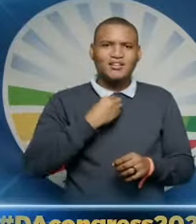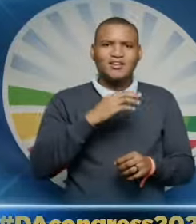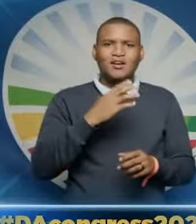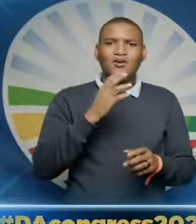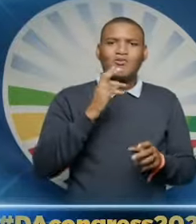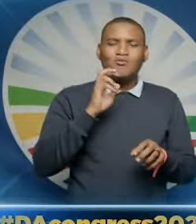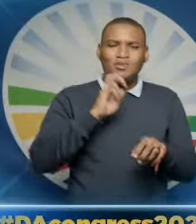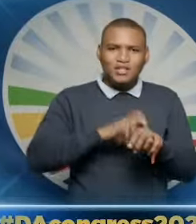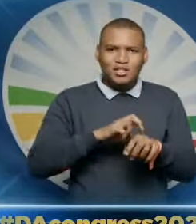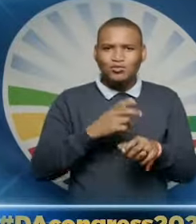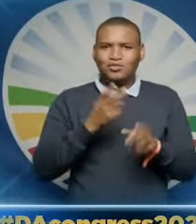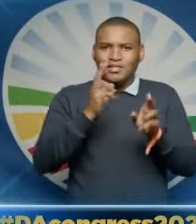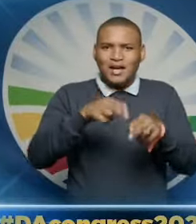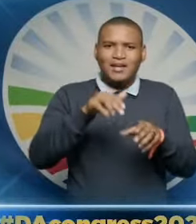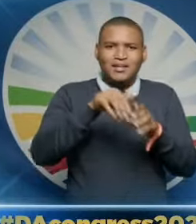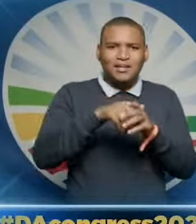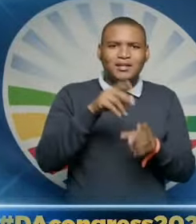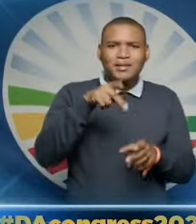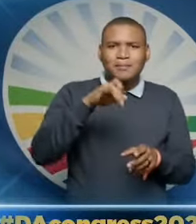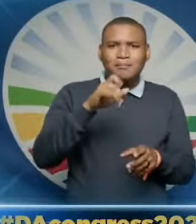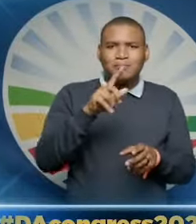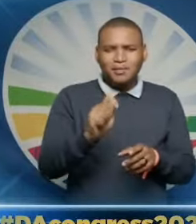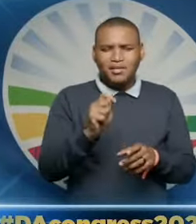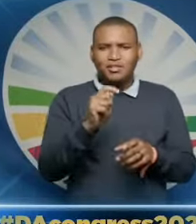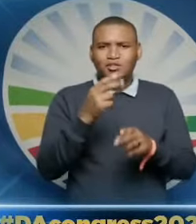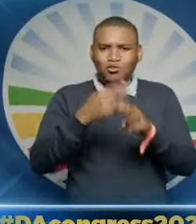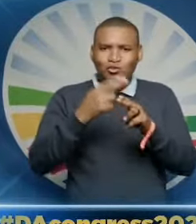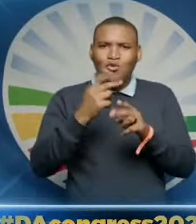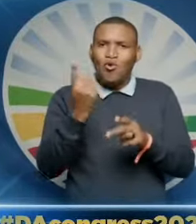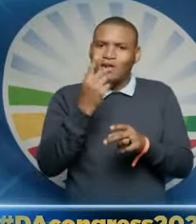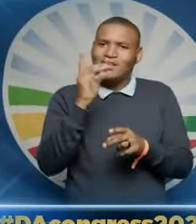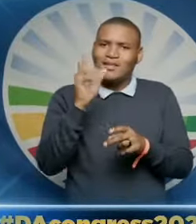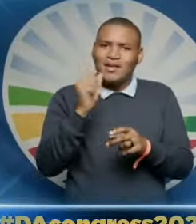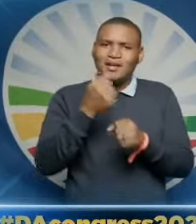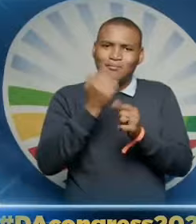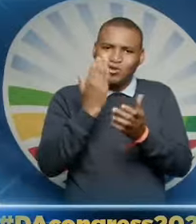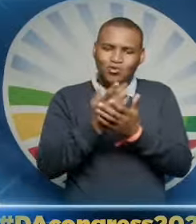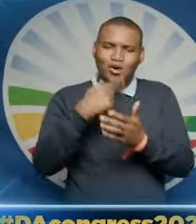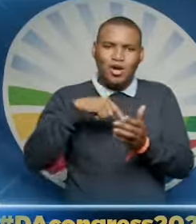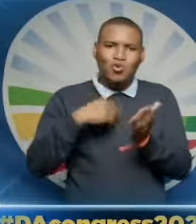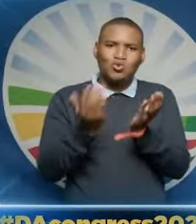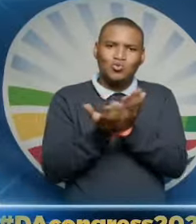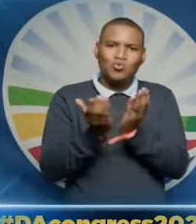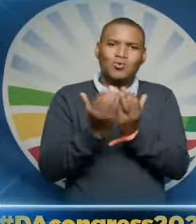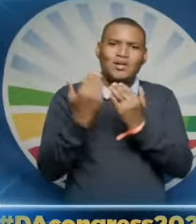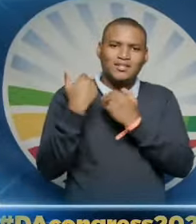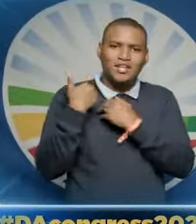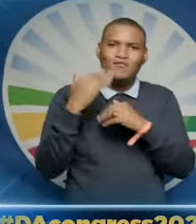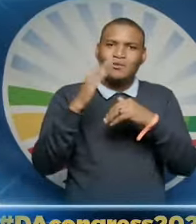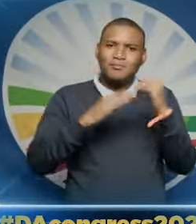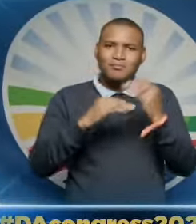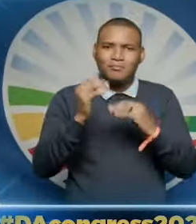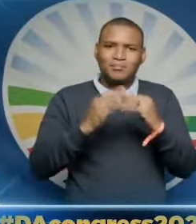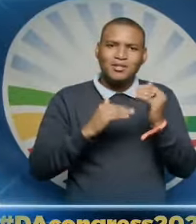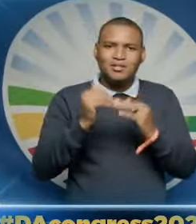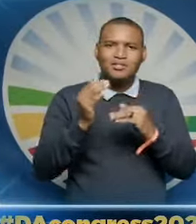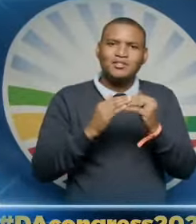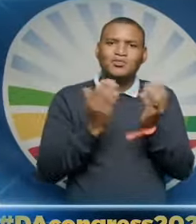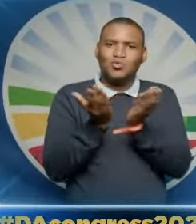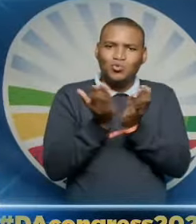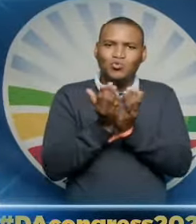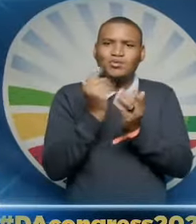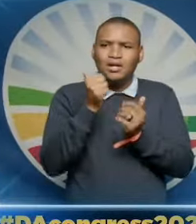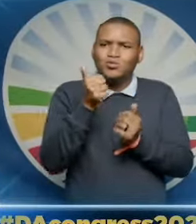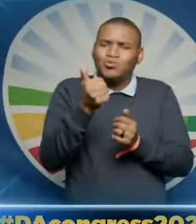has to die in a pit toilet. And it's only the DA that can make sure that our schools are safe. We'll build infrastructure that is conducive for learning